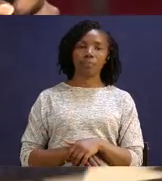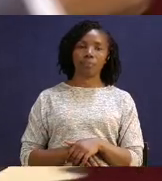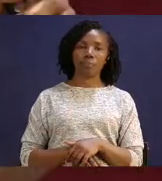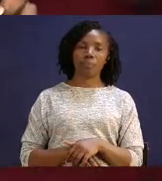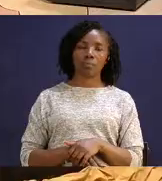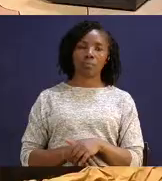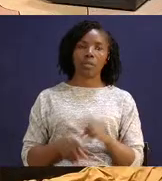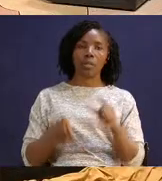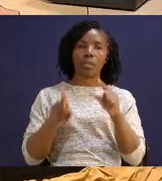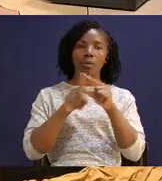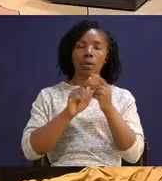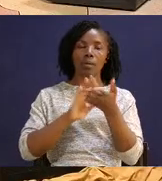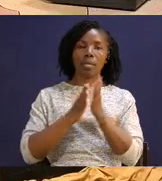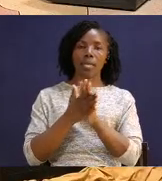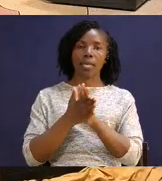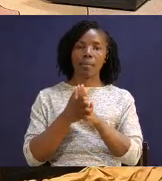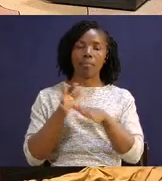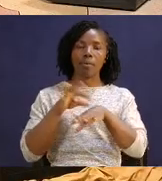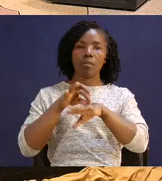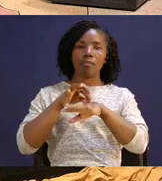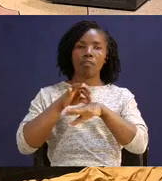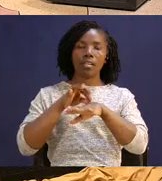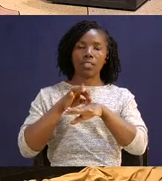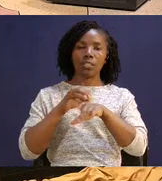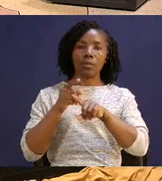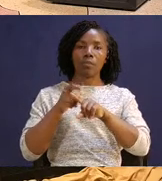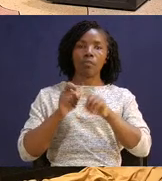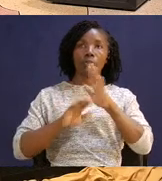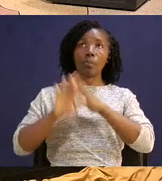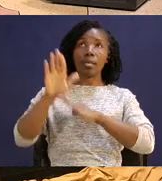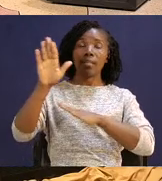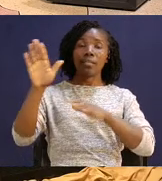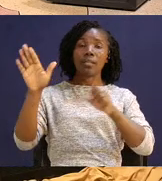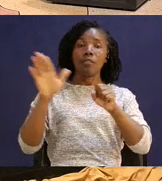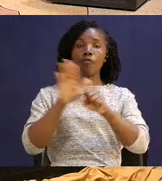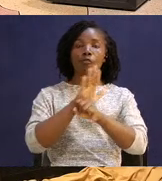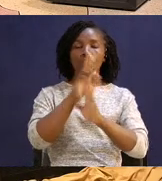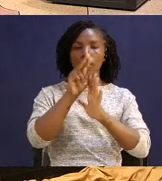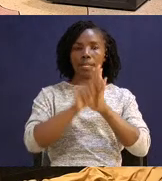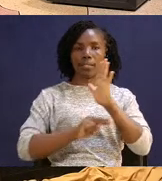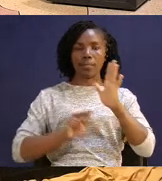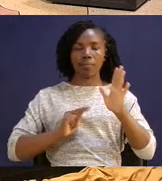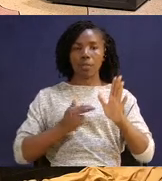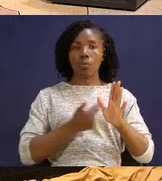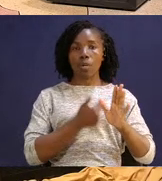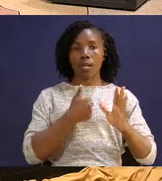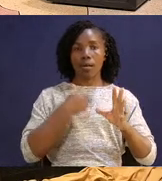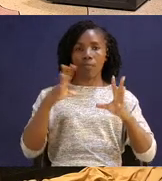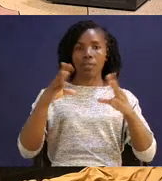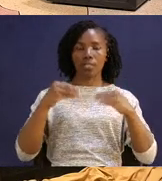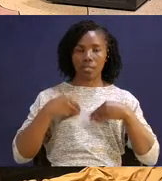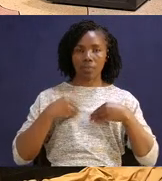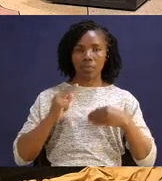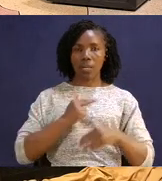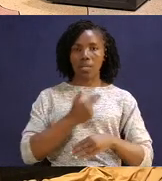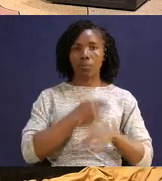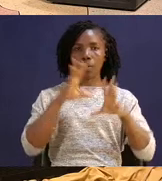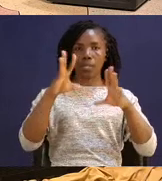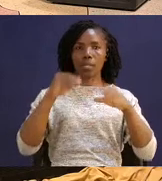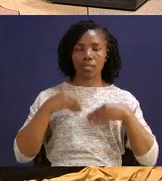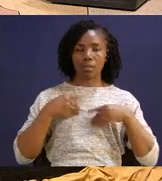The word became flesh. From his fullness we have received. So we receive from where?